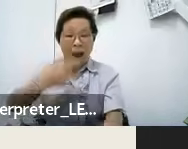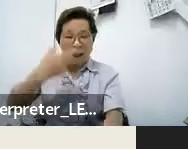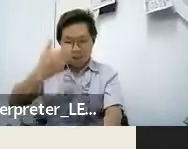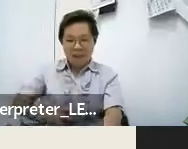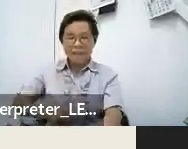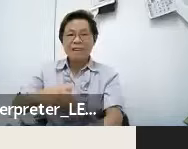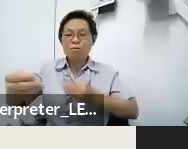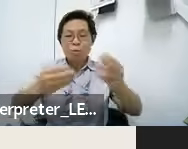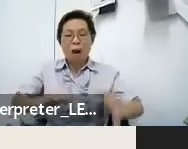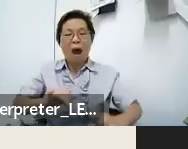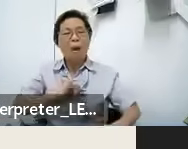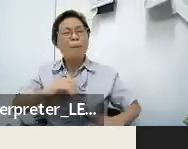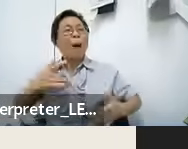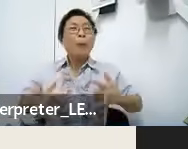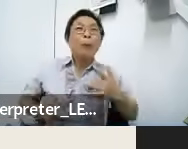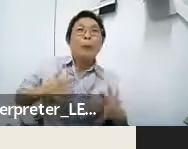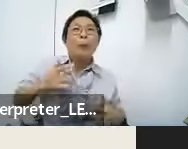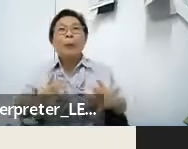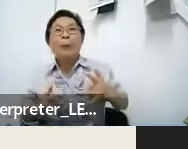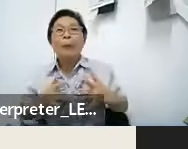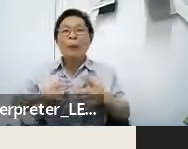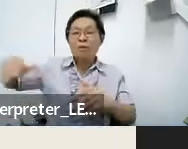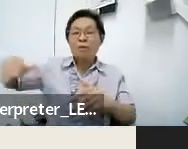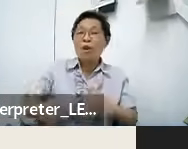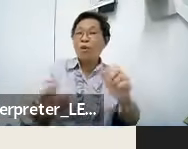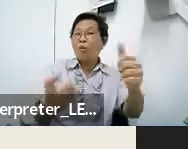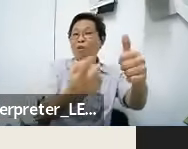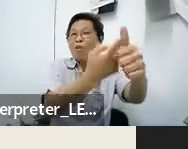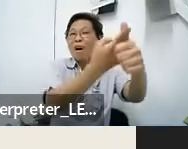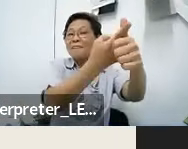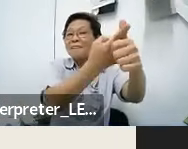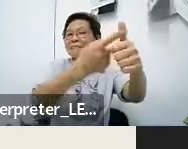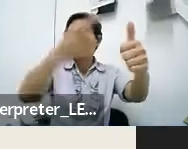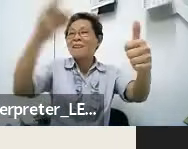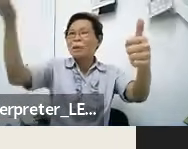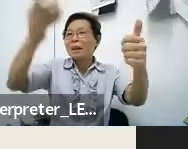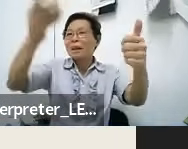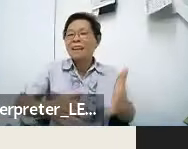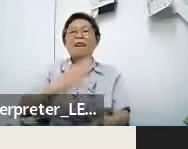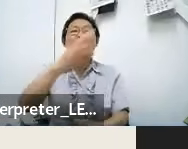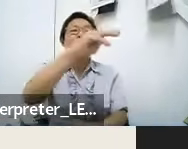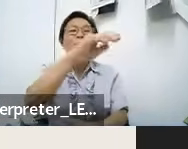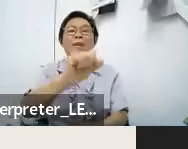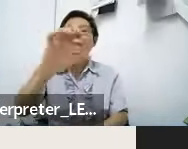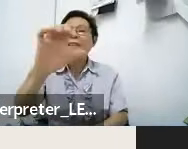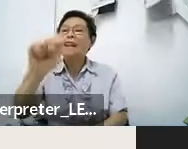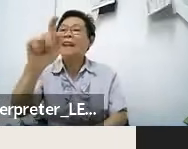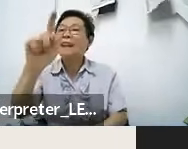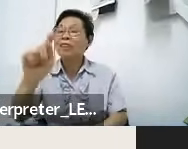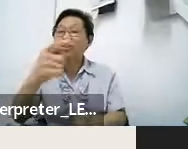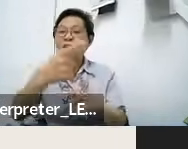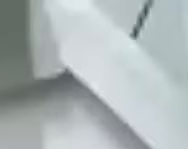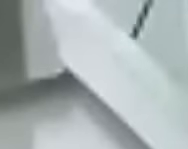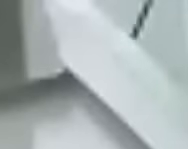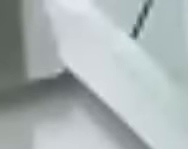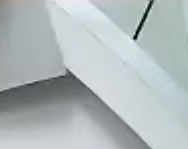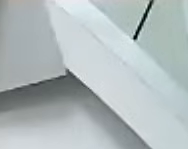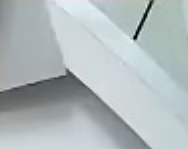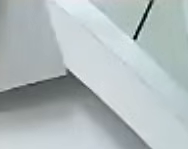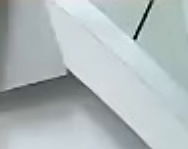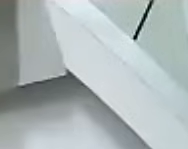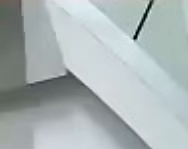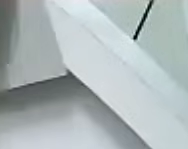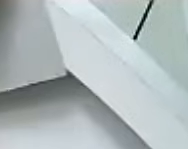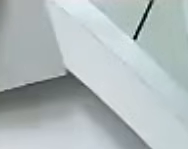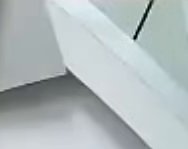am thrilled to introduce our first speaker, Ms. Catherine Wilczek, Program Officer from the UNESCO Regional Office